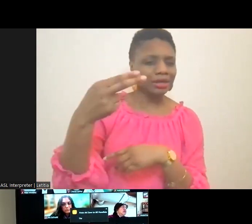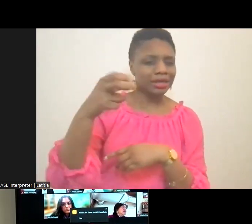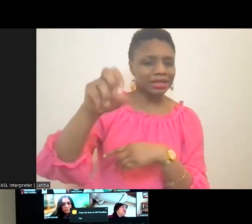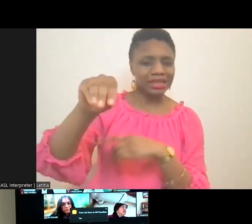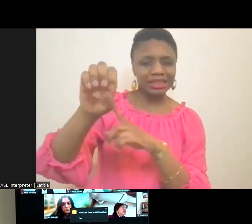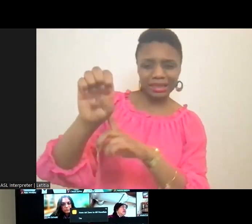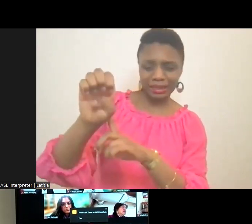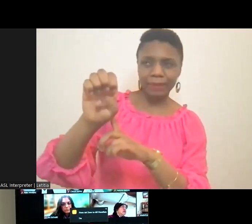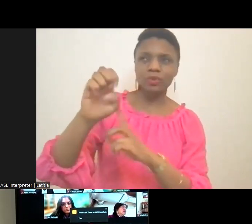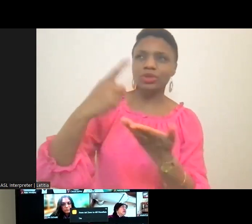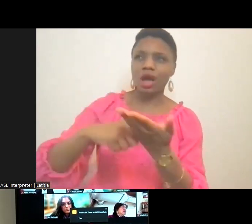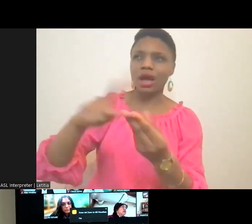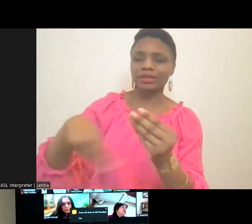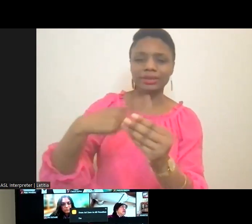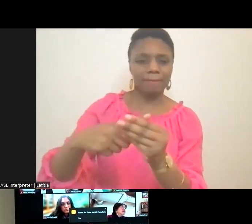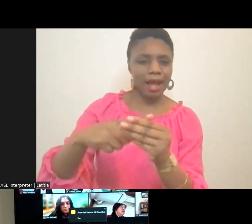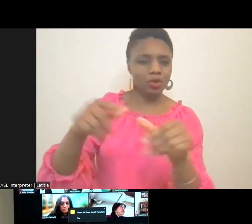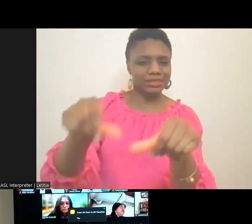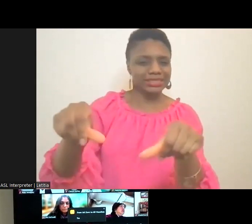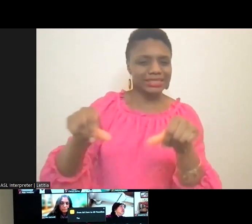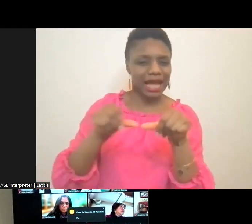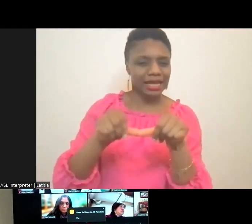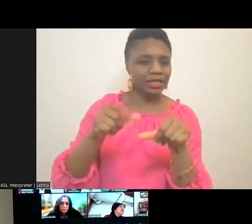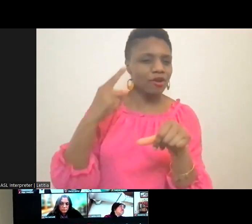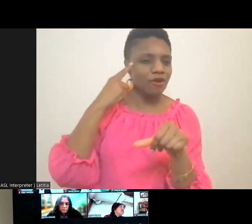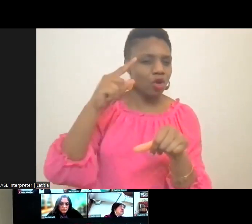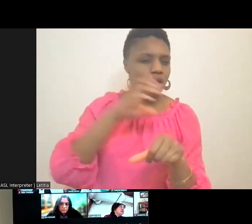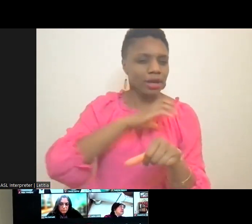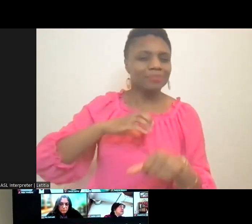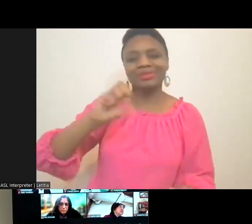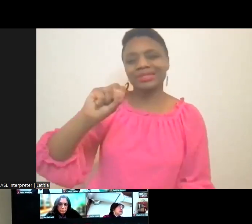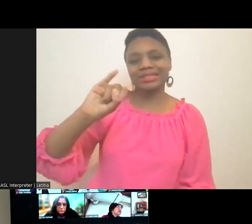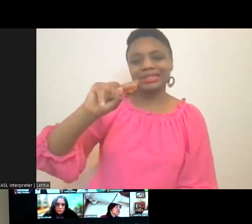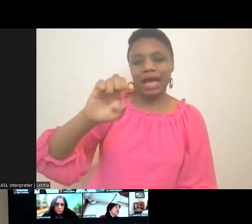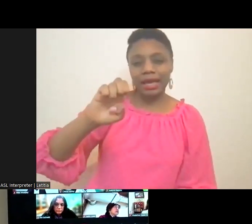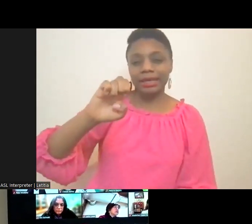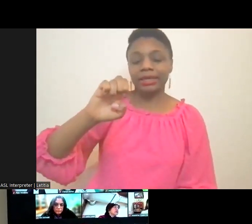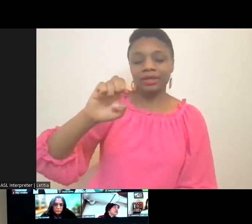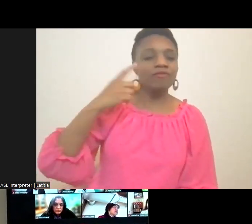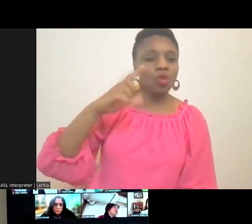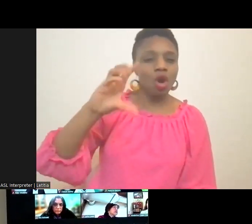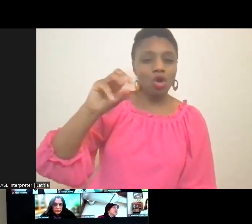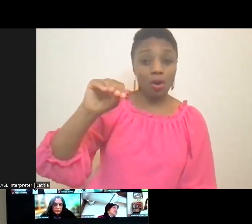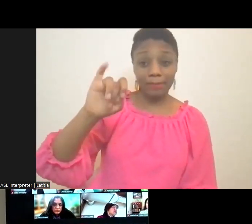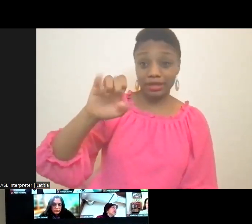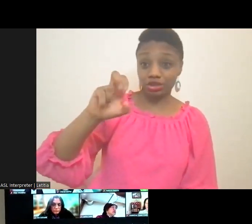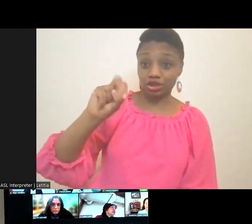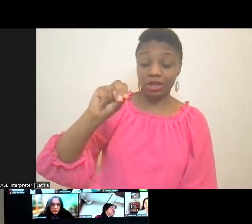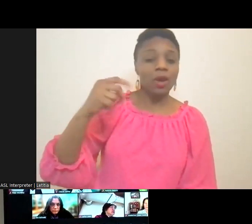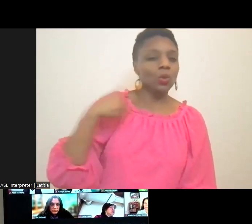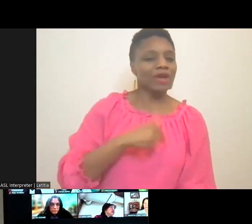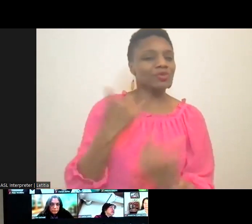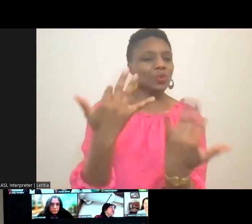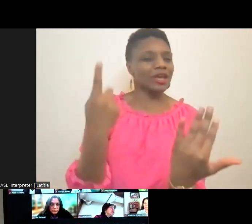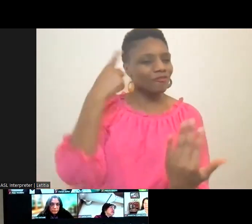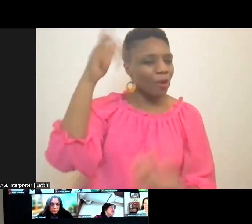the commission. So that could be one, right, that we hear back from Mike Judge